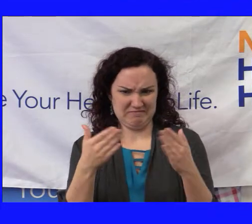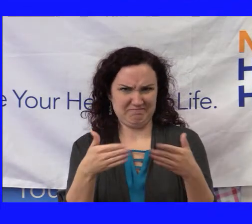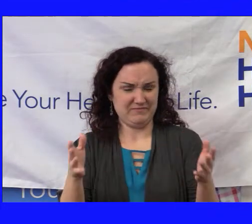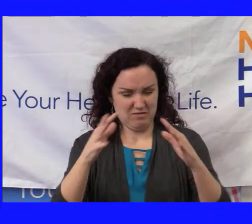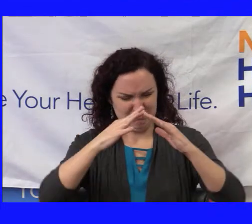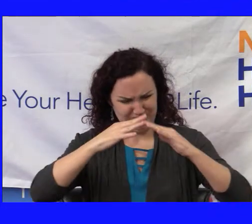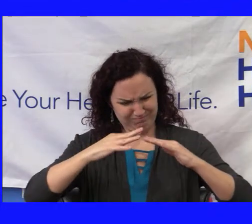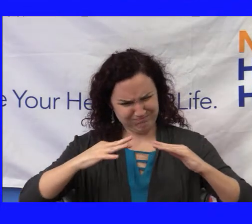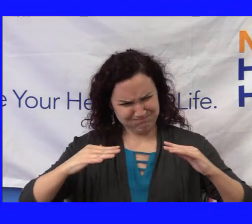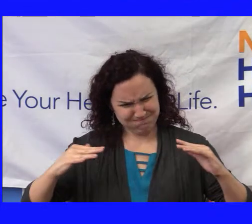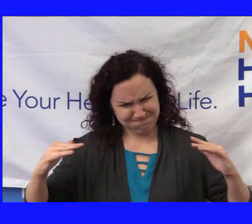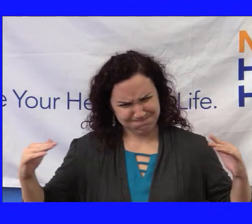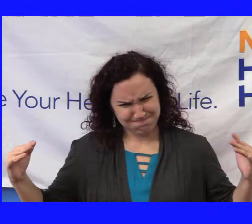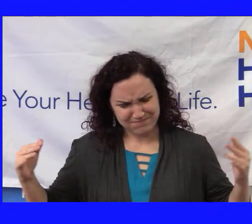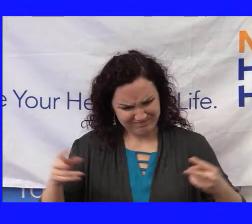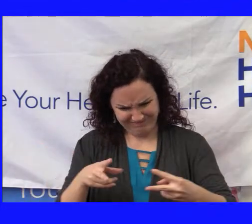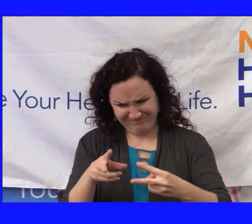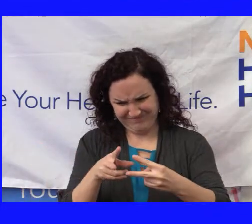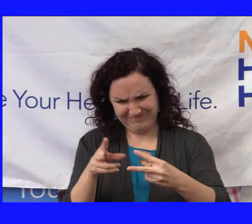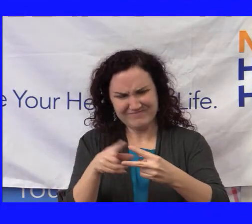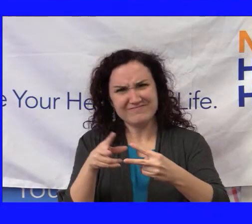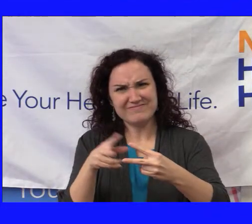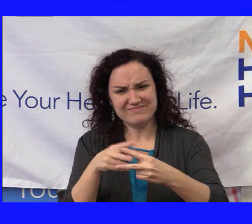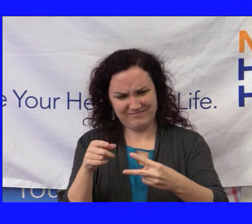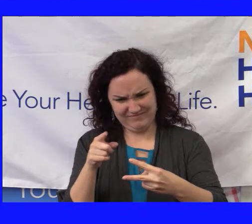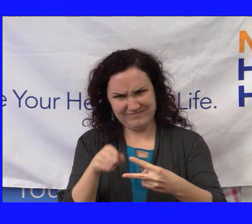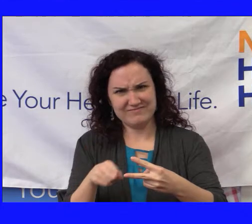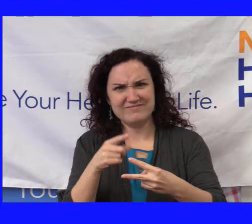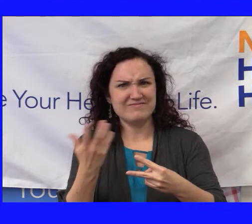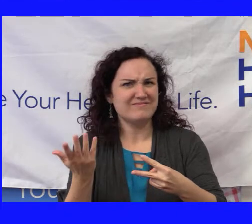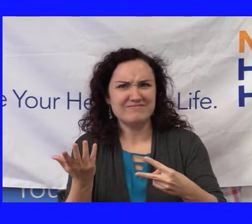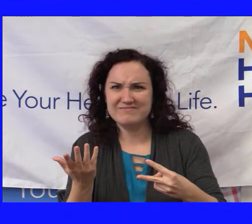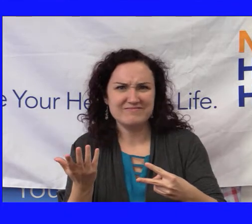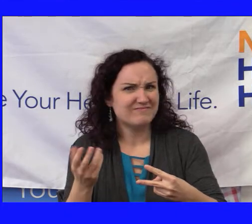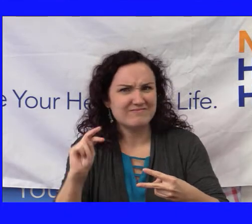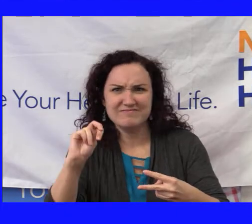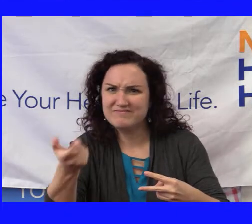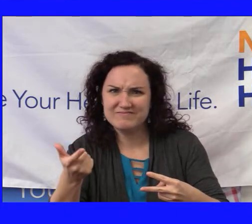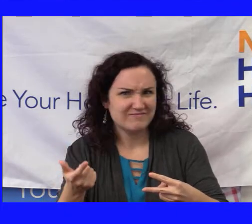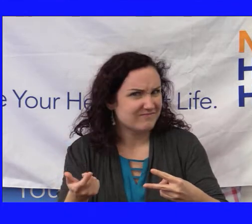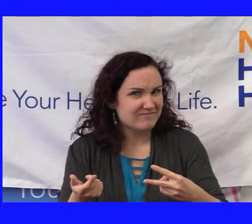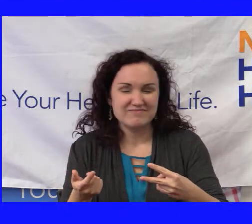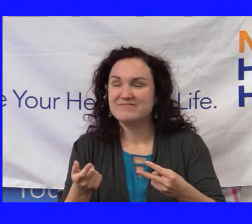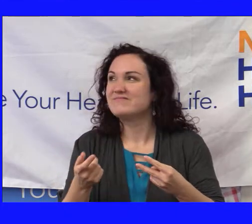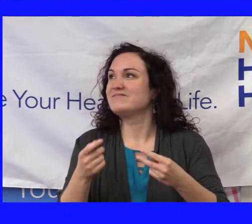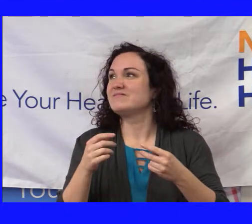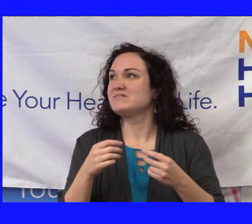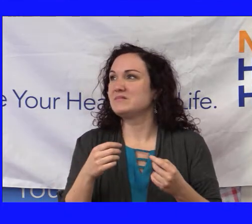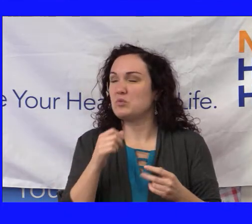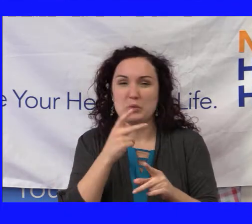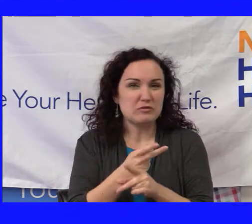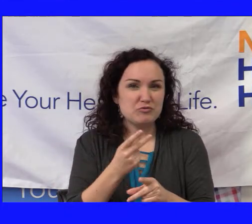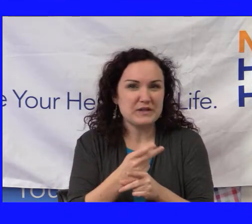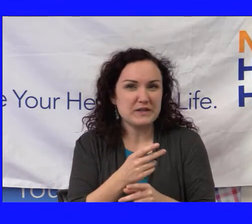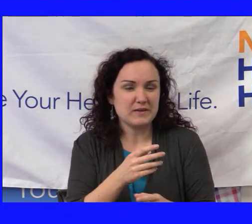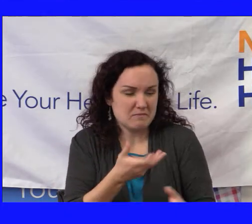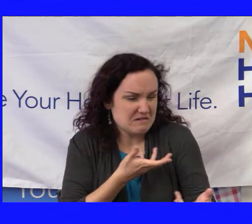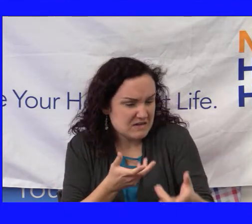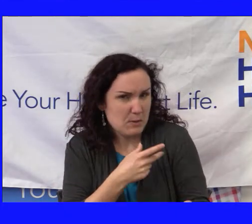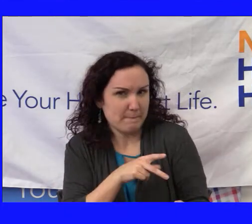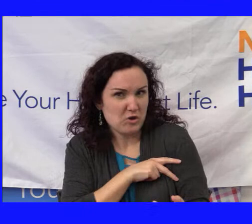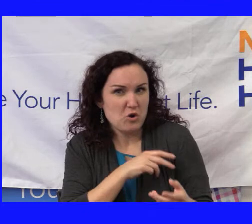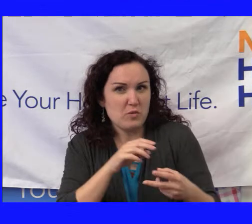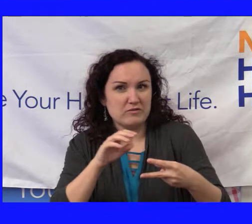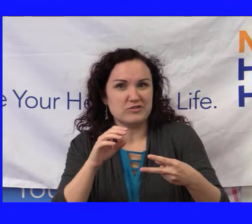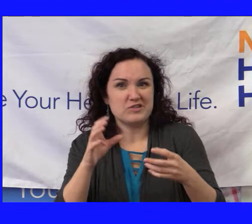anything that was as binary as Black versus non-Black could be providing the most equitable care for our patients. We weren't treating them personally, we were lumping them in